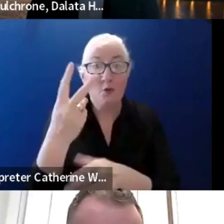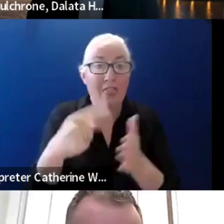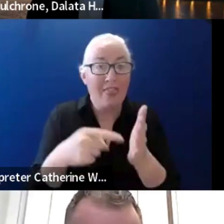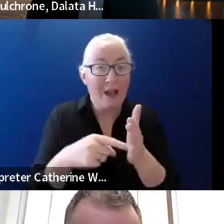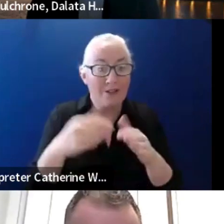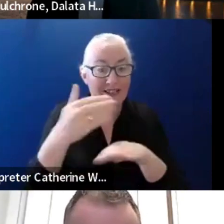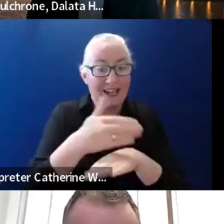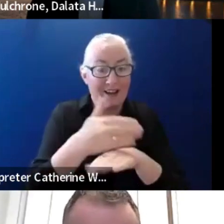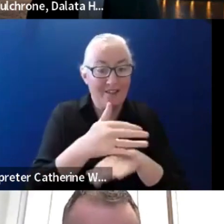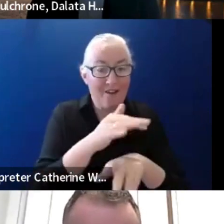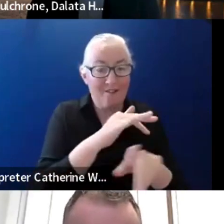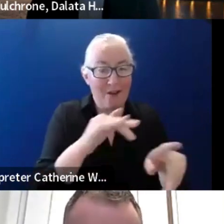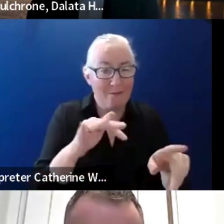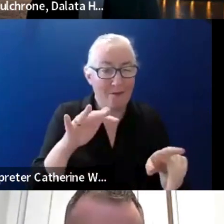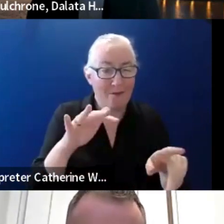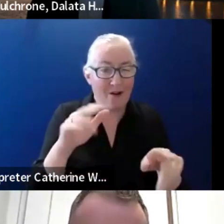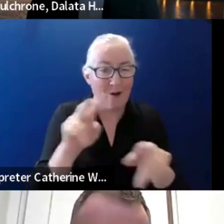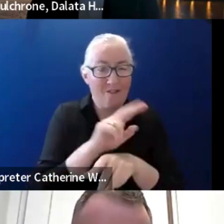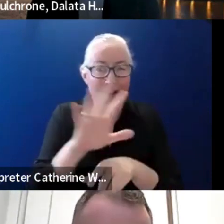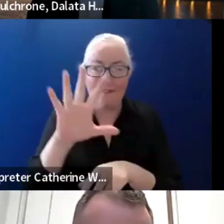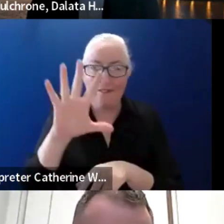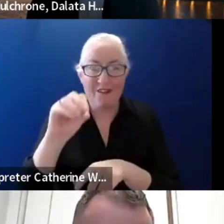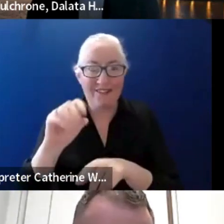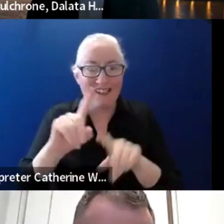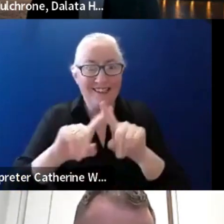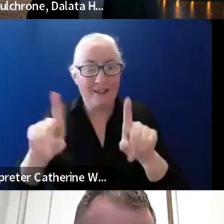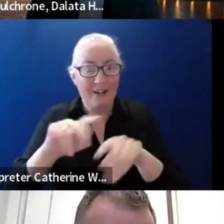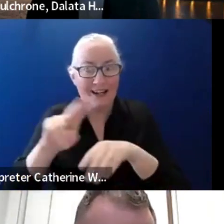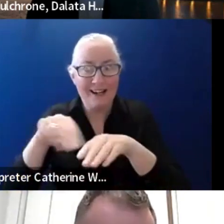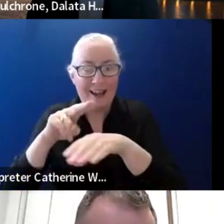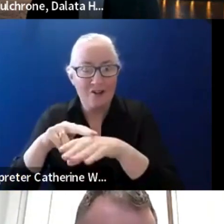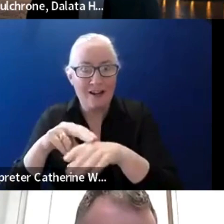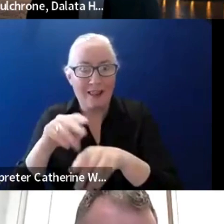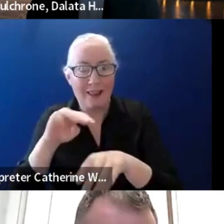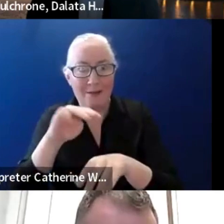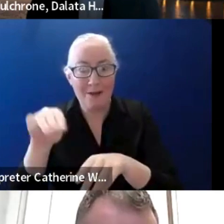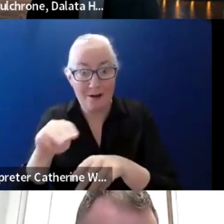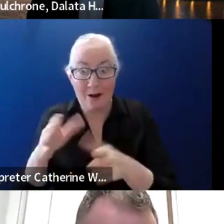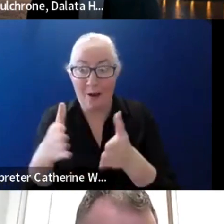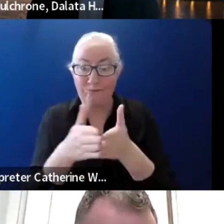from over 50 nationalities, which is a very broad spectrum of people